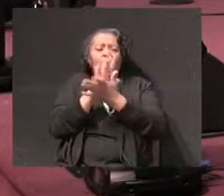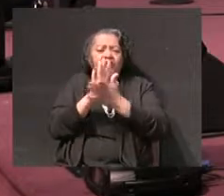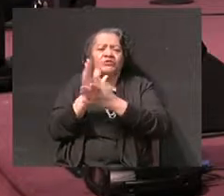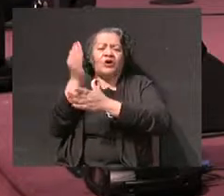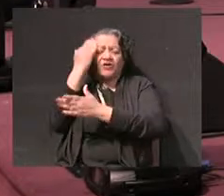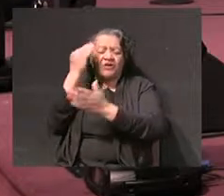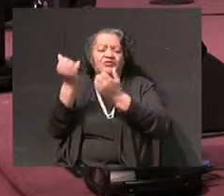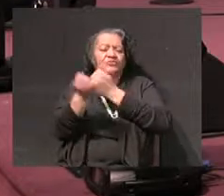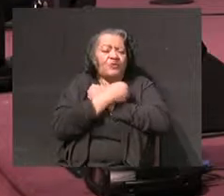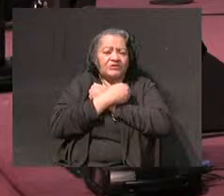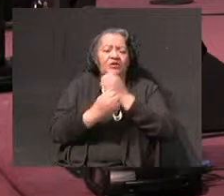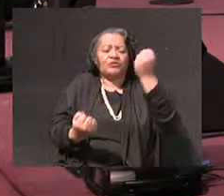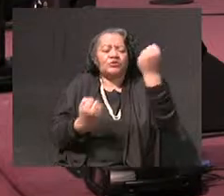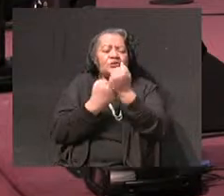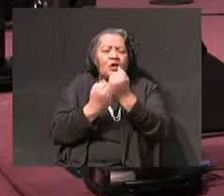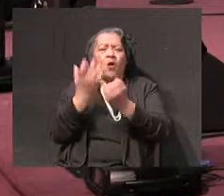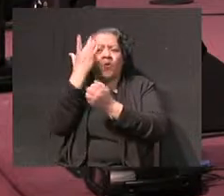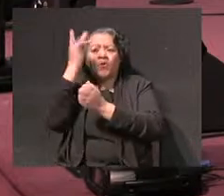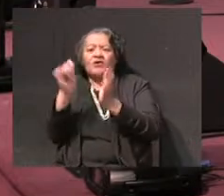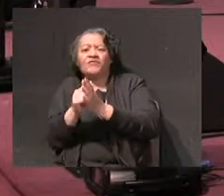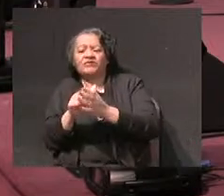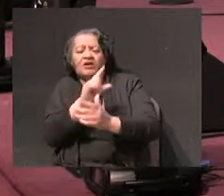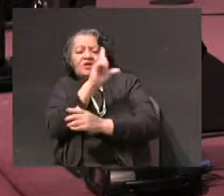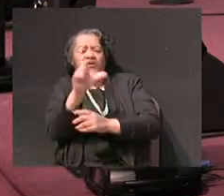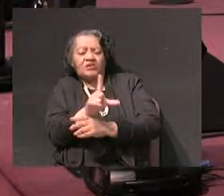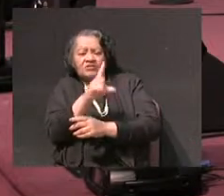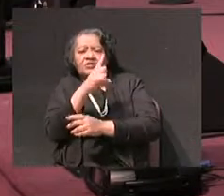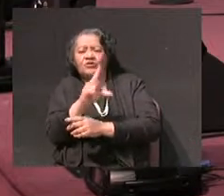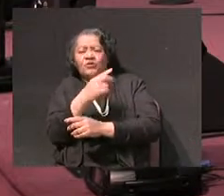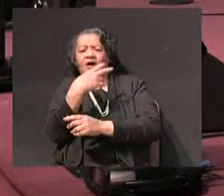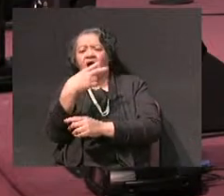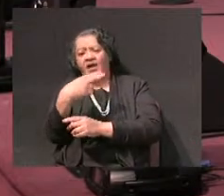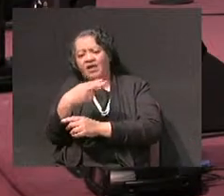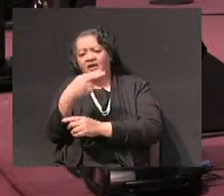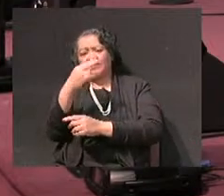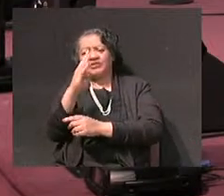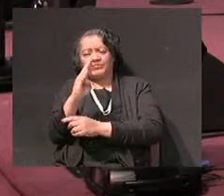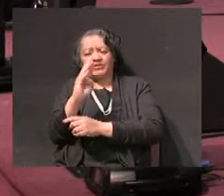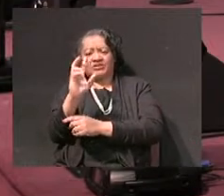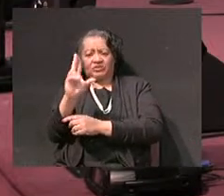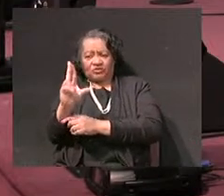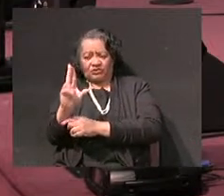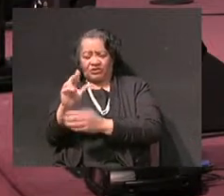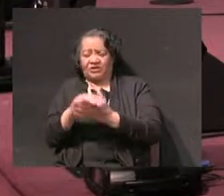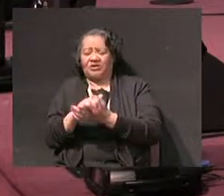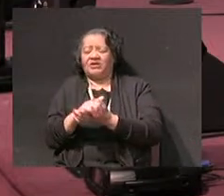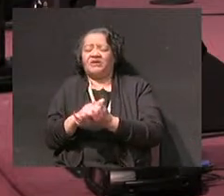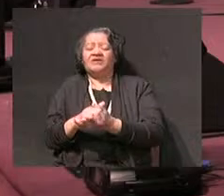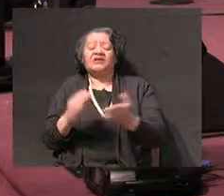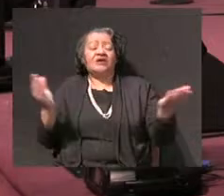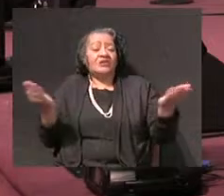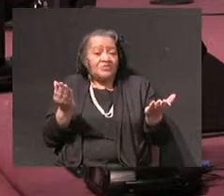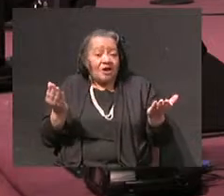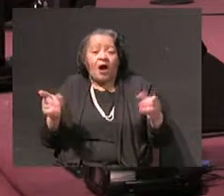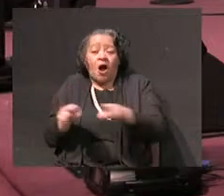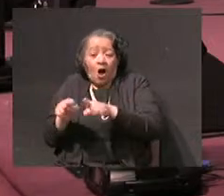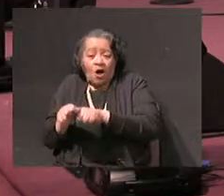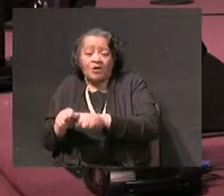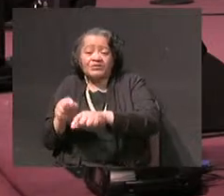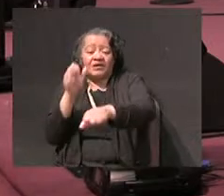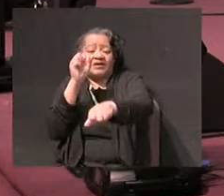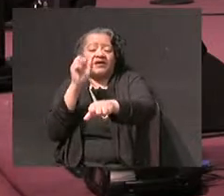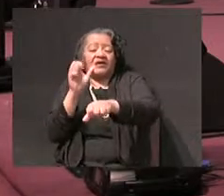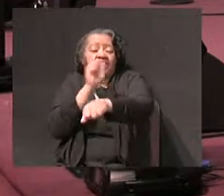know and love and support because it is Louisville's HBCU. And more than that, it's St. Stephen's